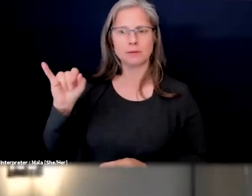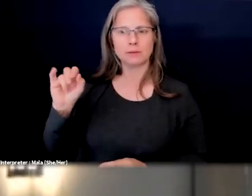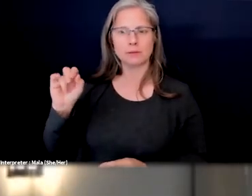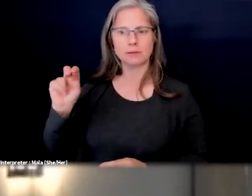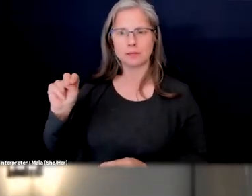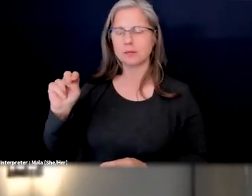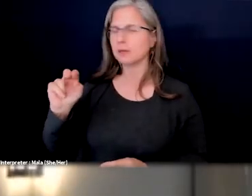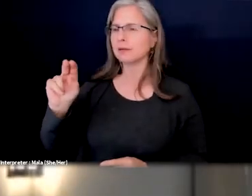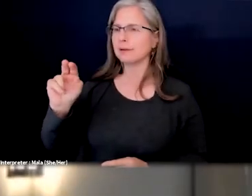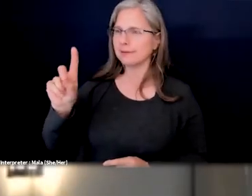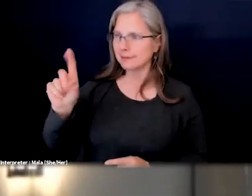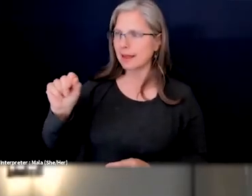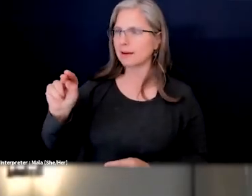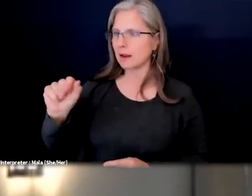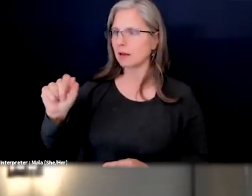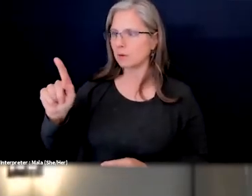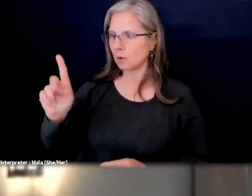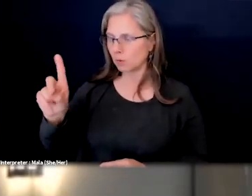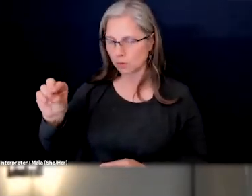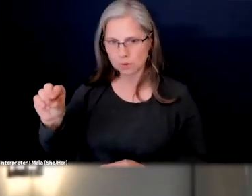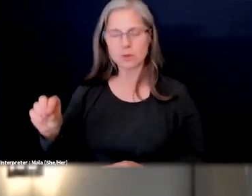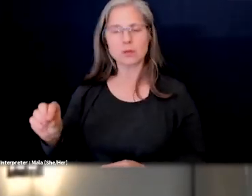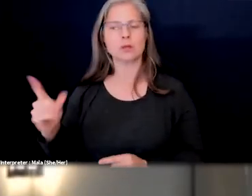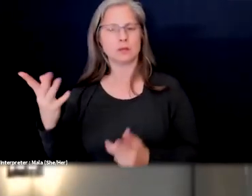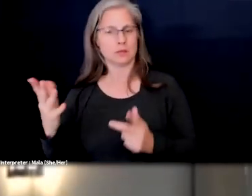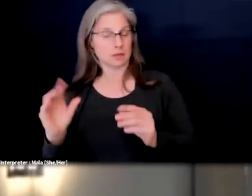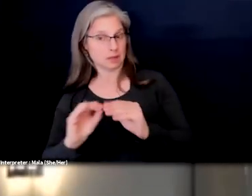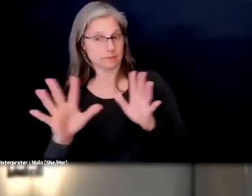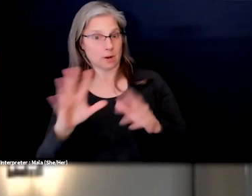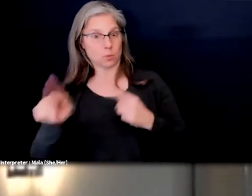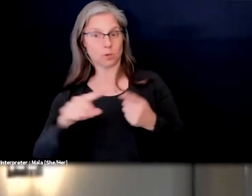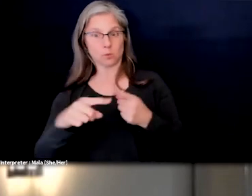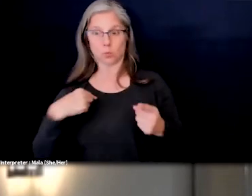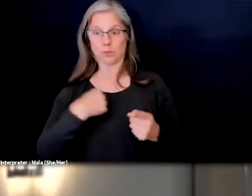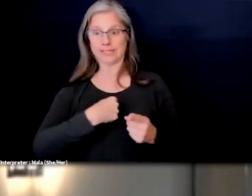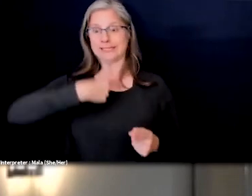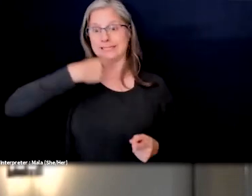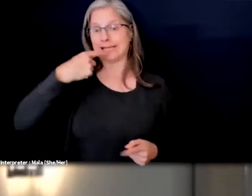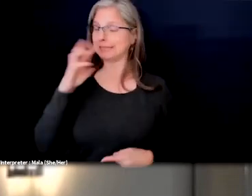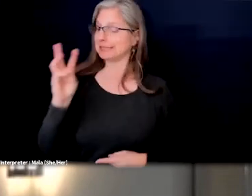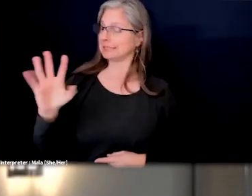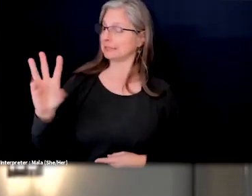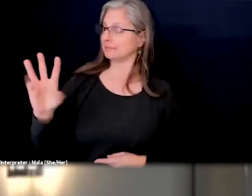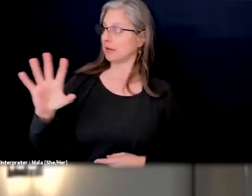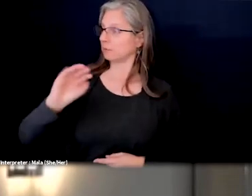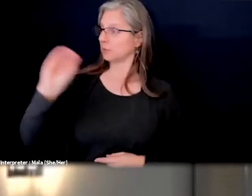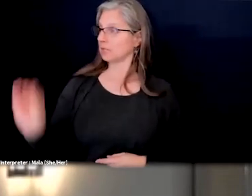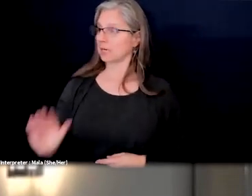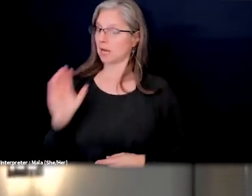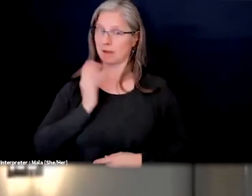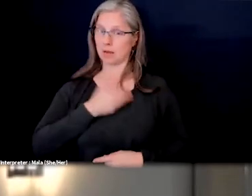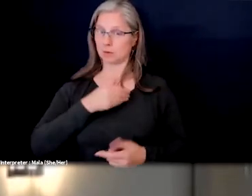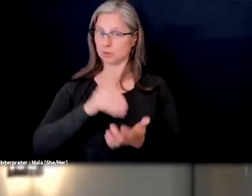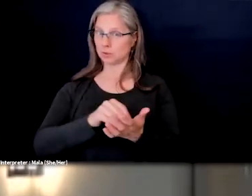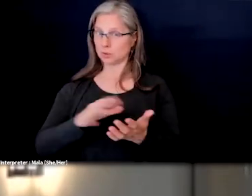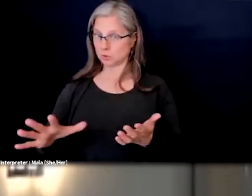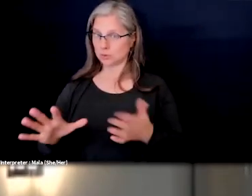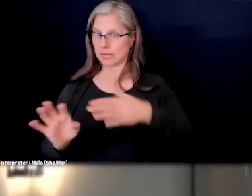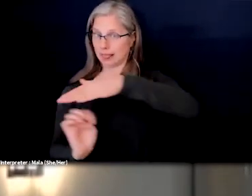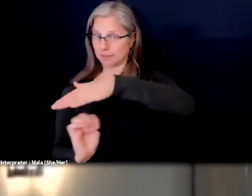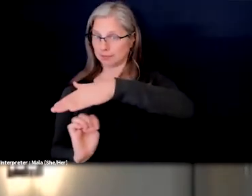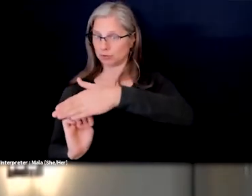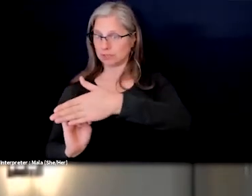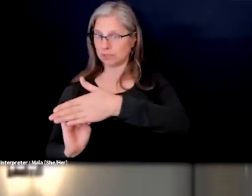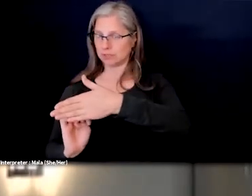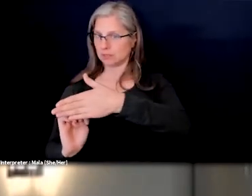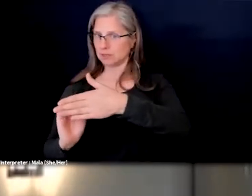lot. Let me clarify that when we say 65% of our students who are in elementary grades are